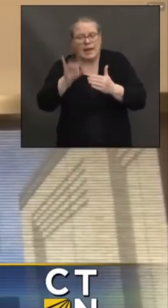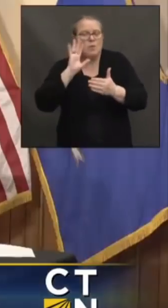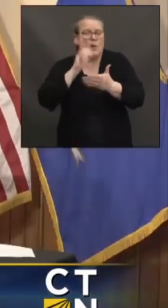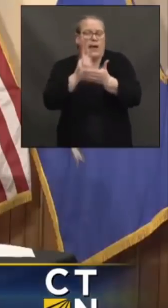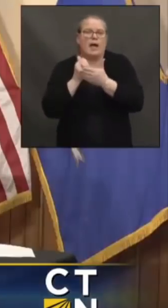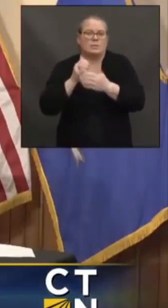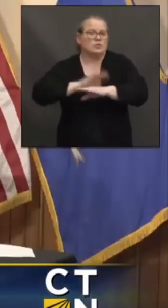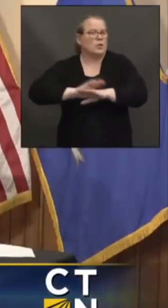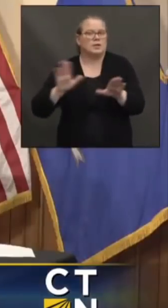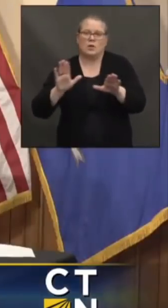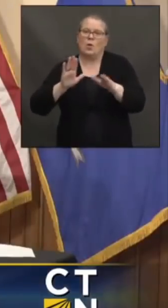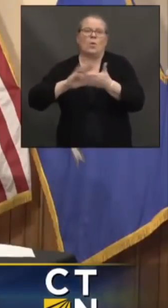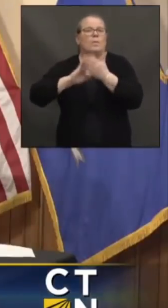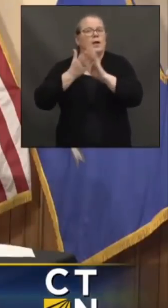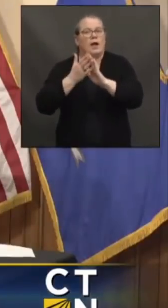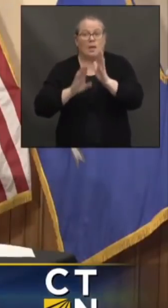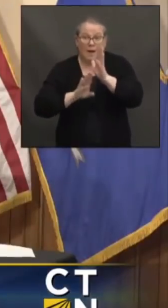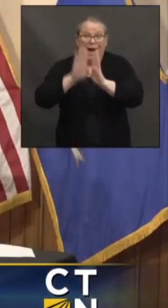Thank you.